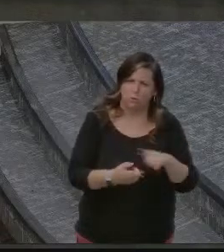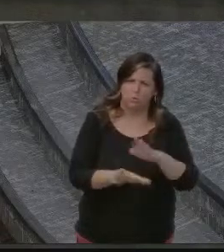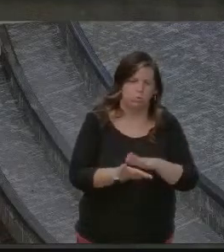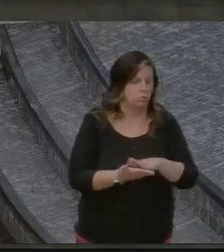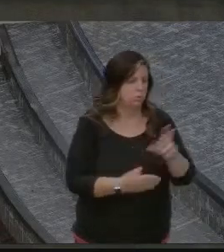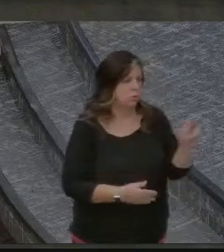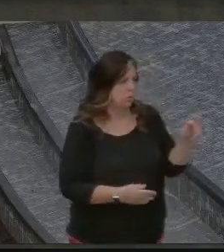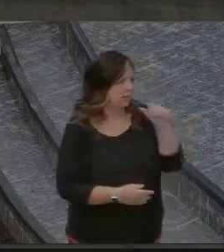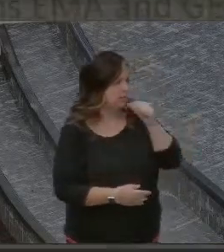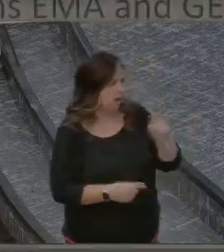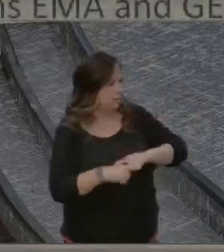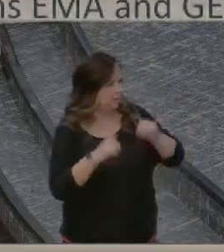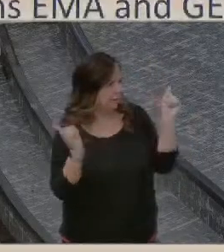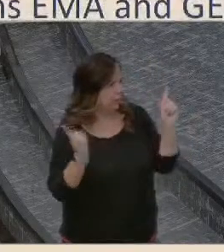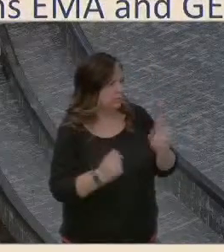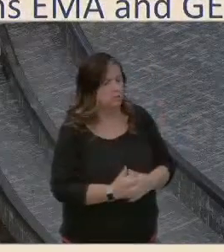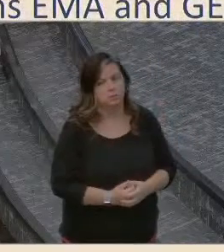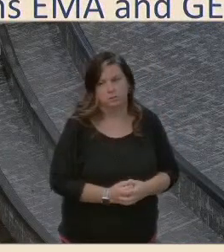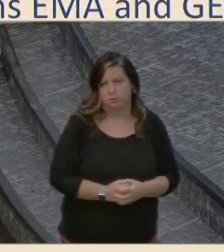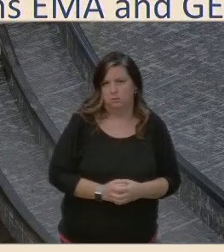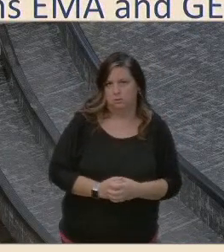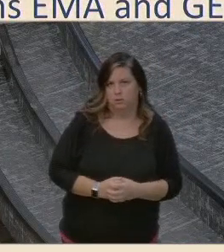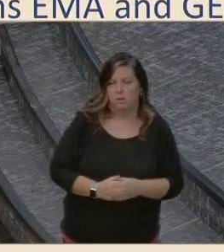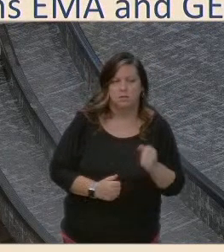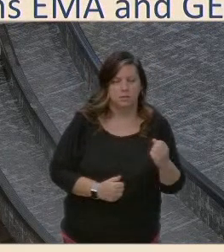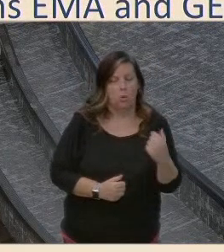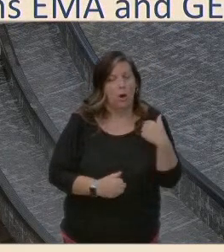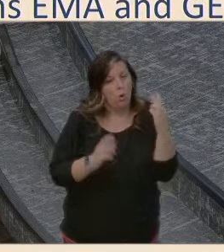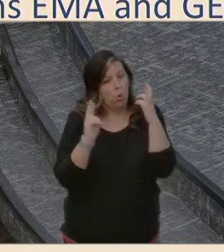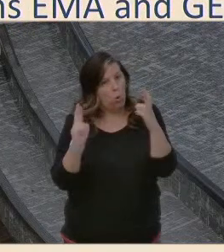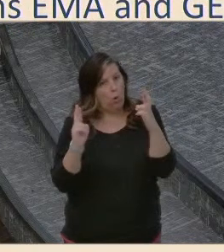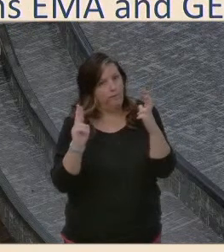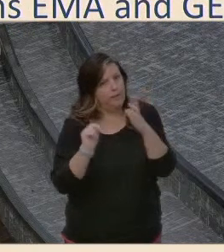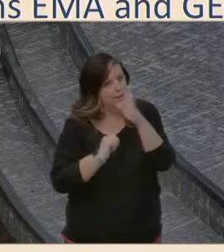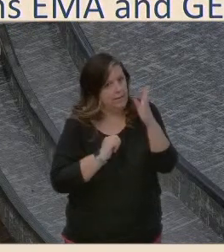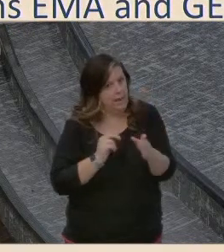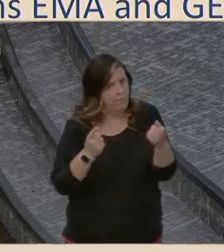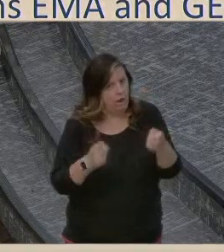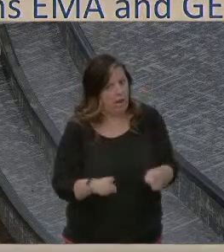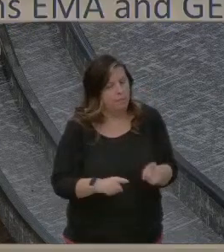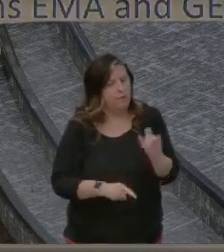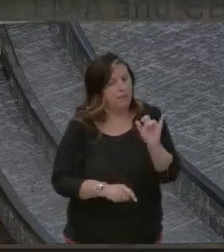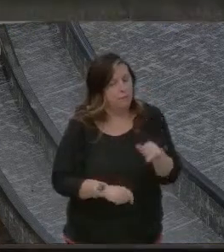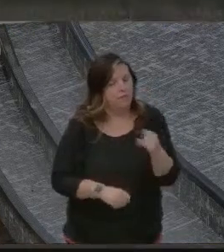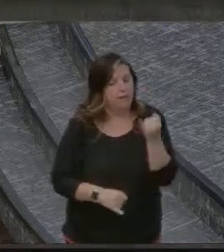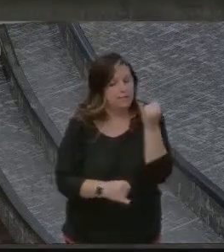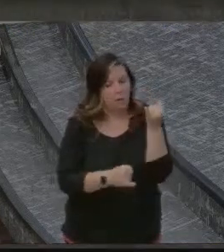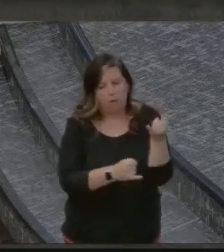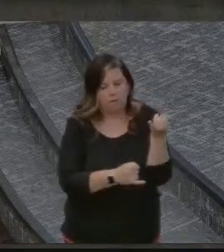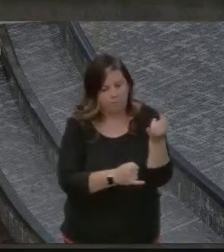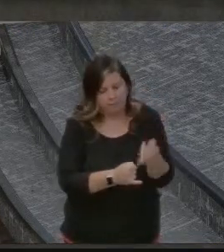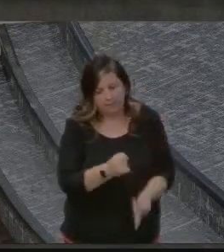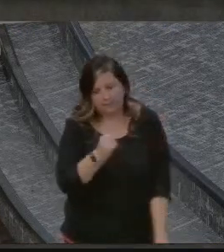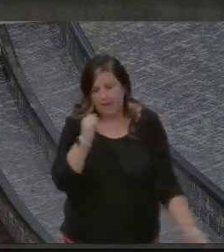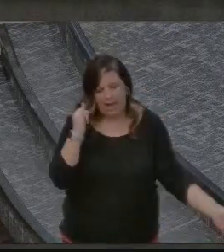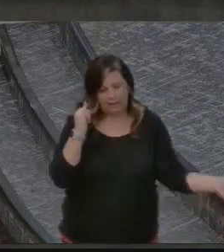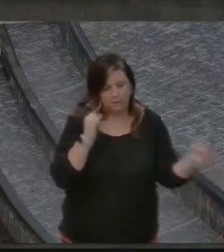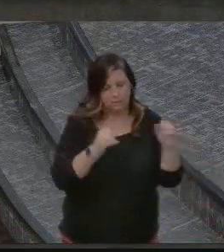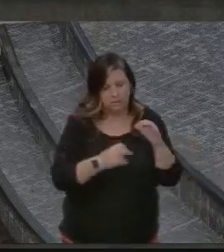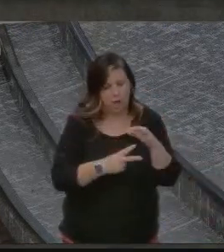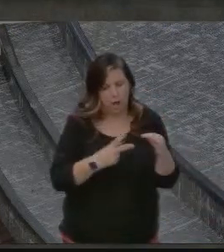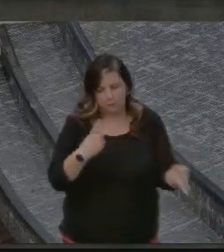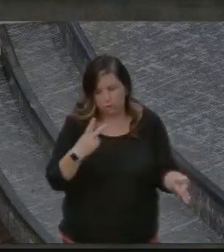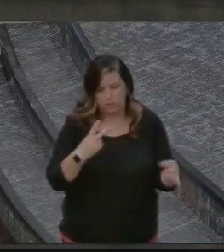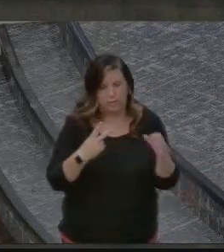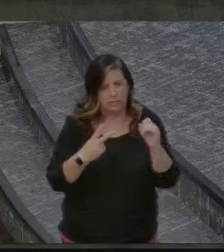Thank you. So hopefully, we never ever have to do that. But that's our last ditch option if we ever have to. There is a plan in